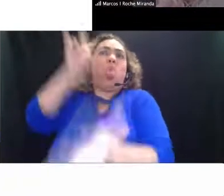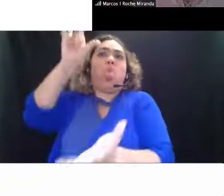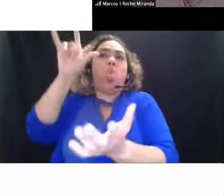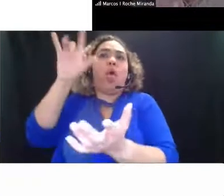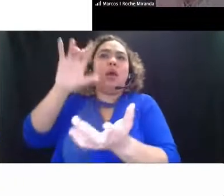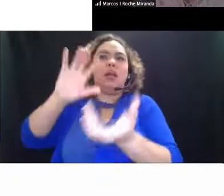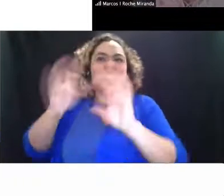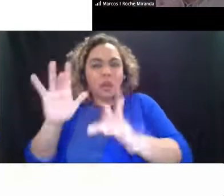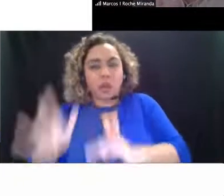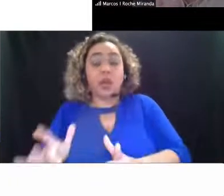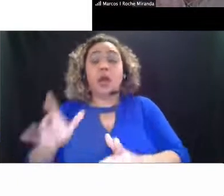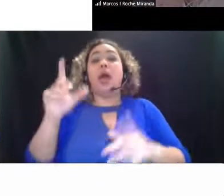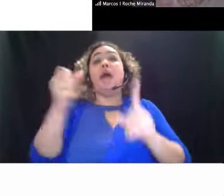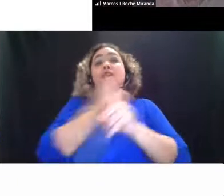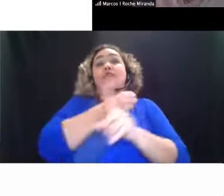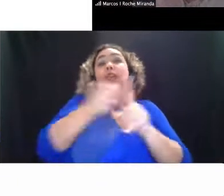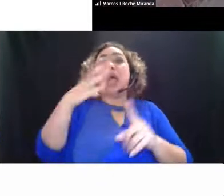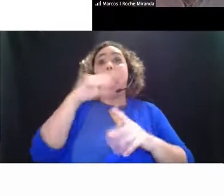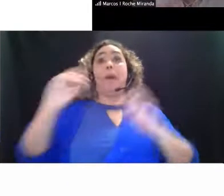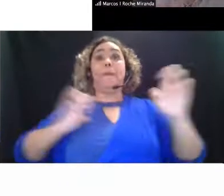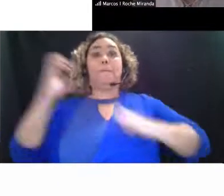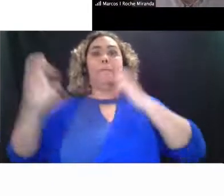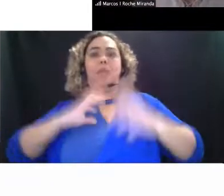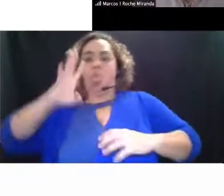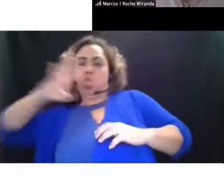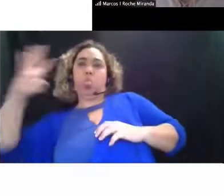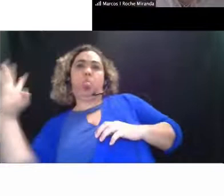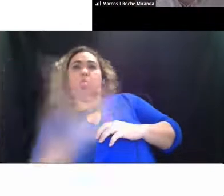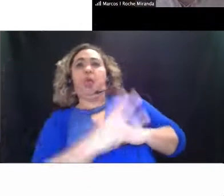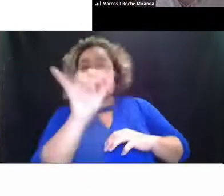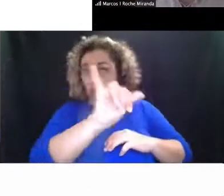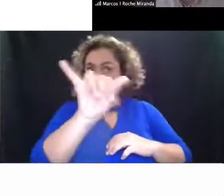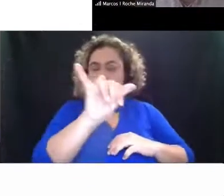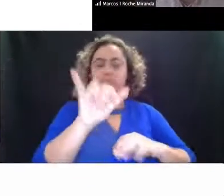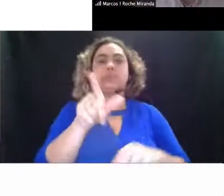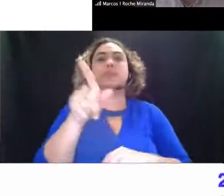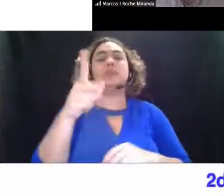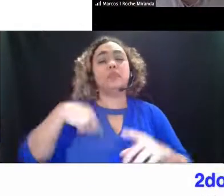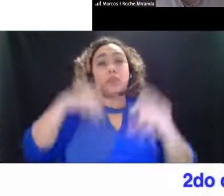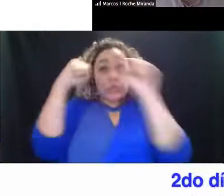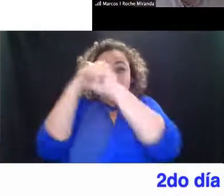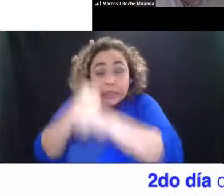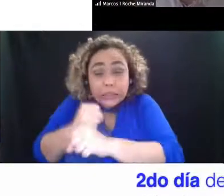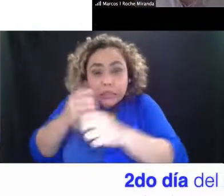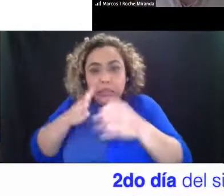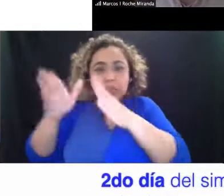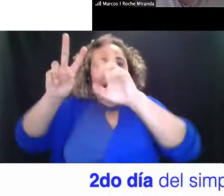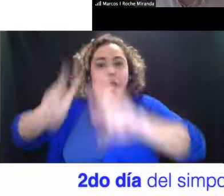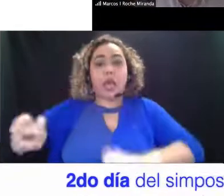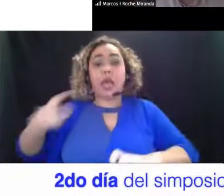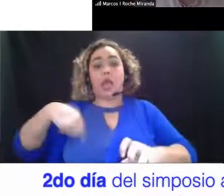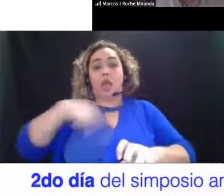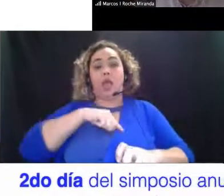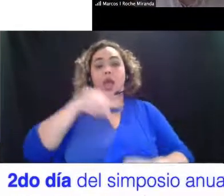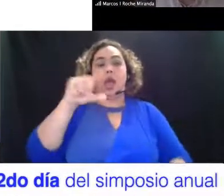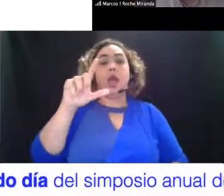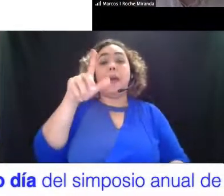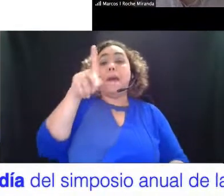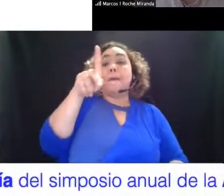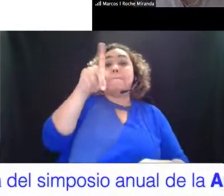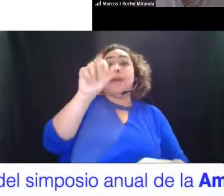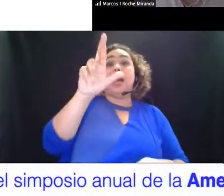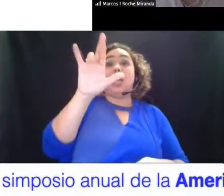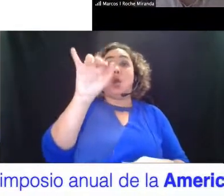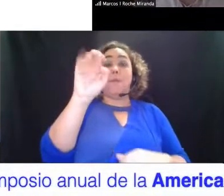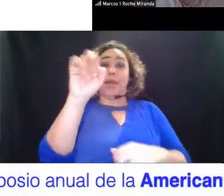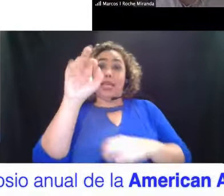and physical and emotional neglect. Our statistical analysis included parametric and non-parametric tests